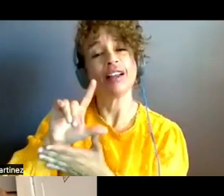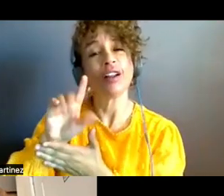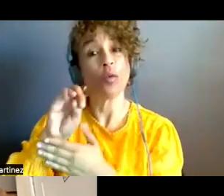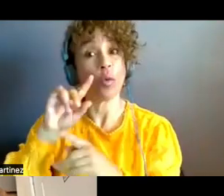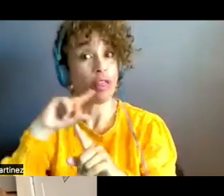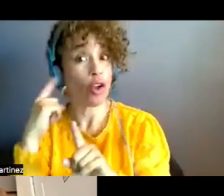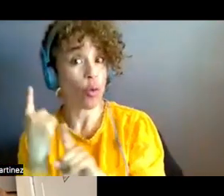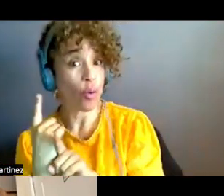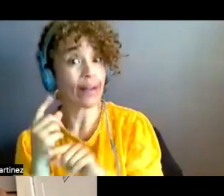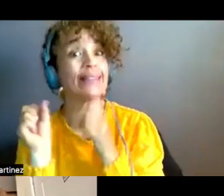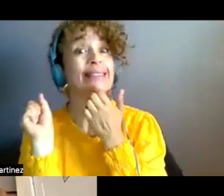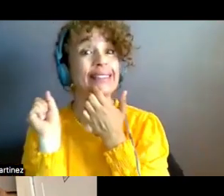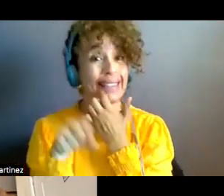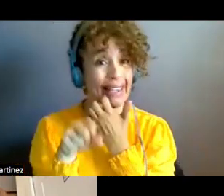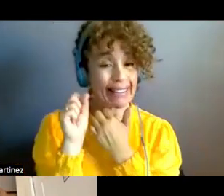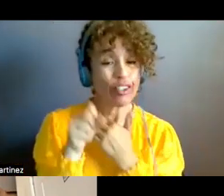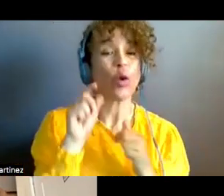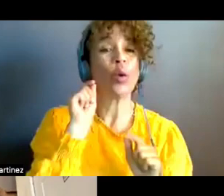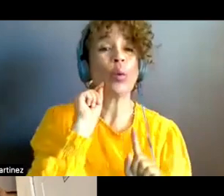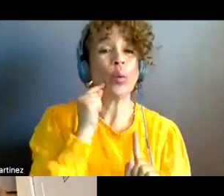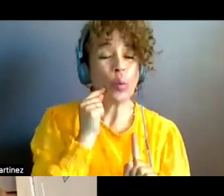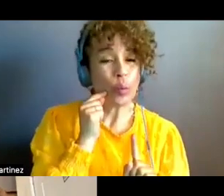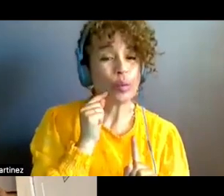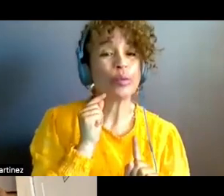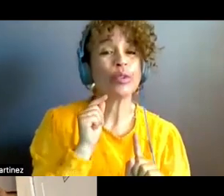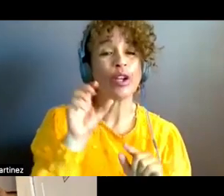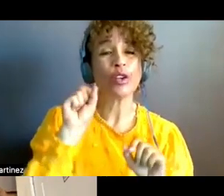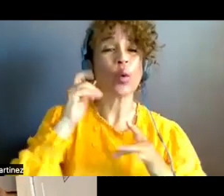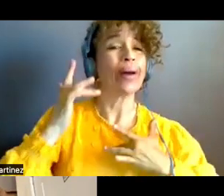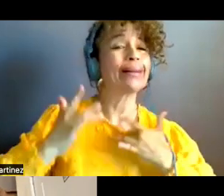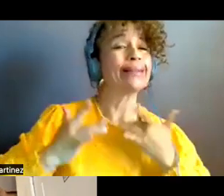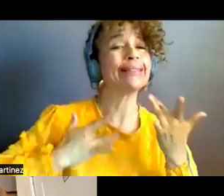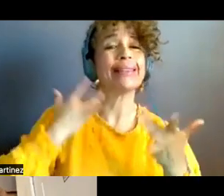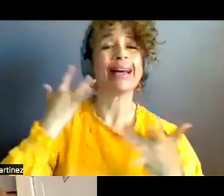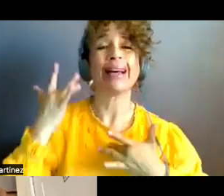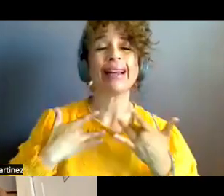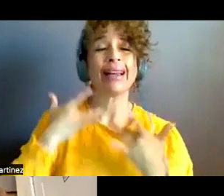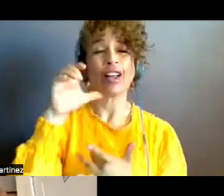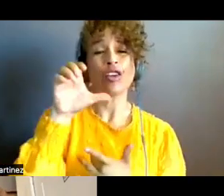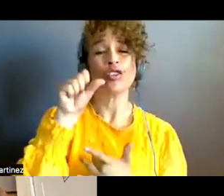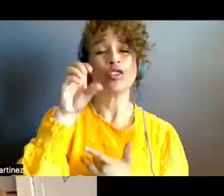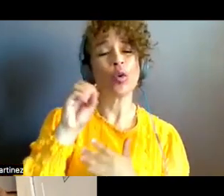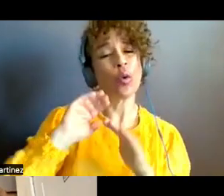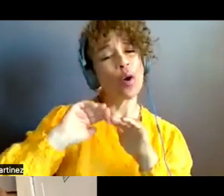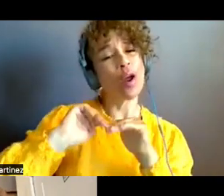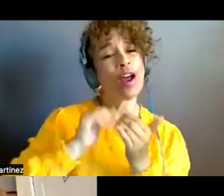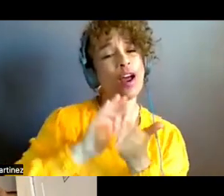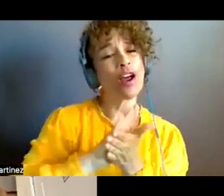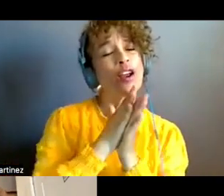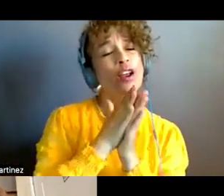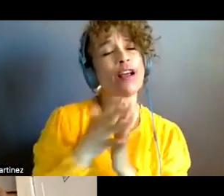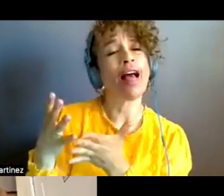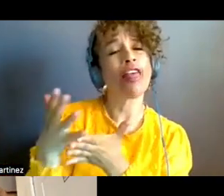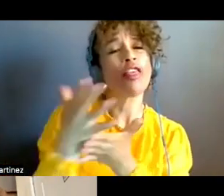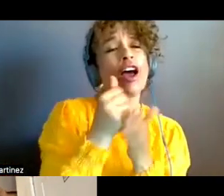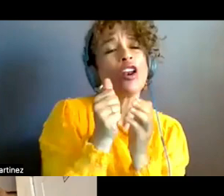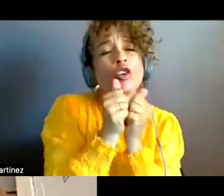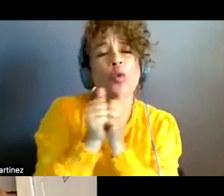correct? Yes, it is. Cool. That's so exciting. So, how did you begin collaborating